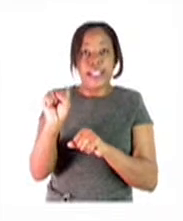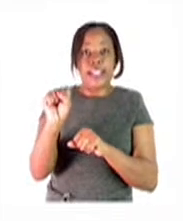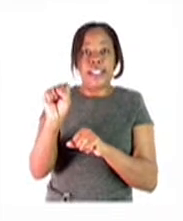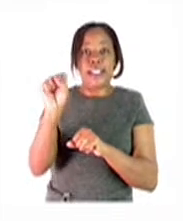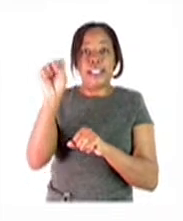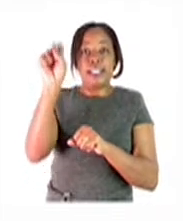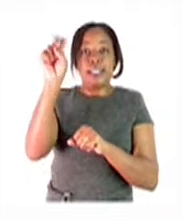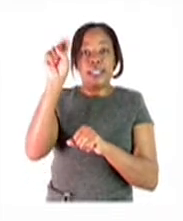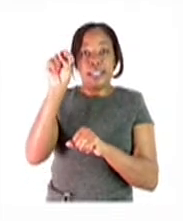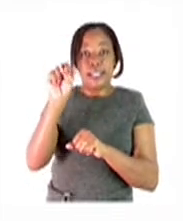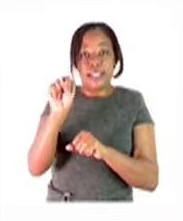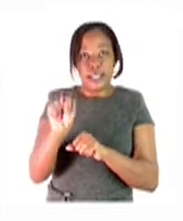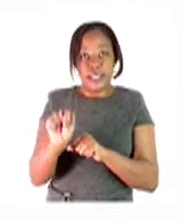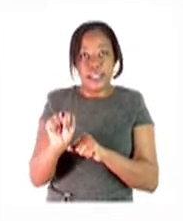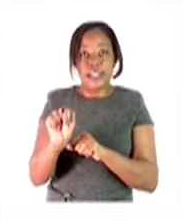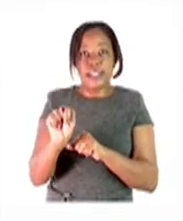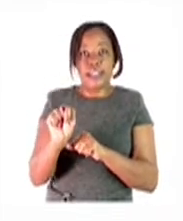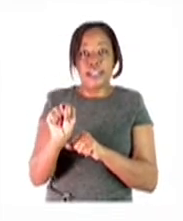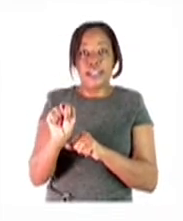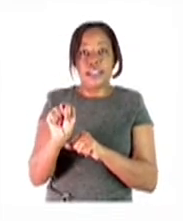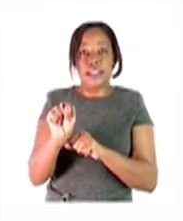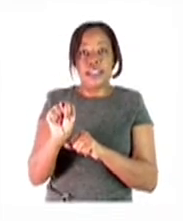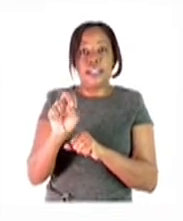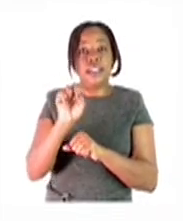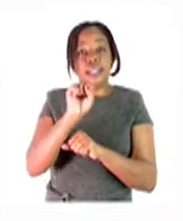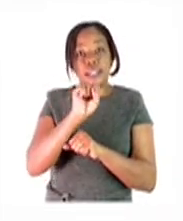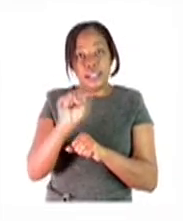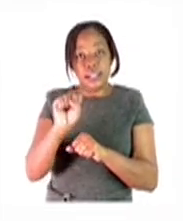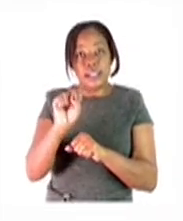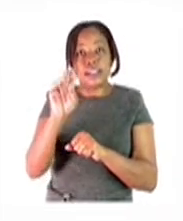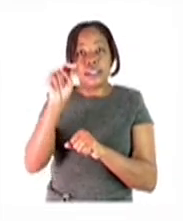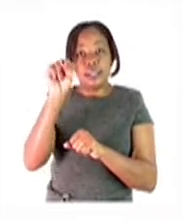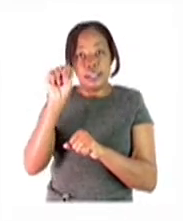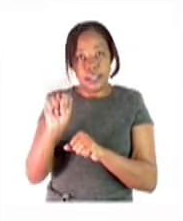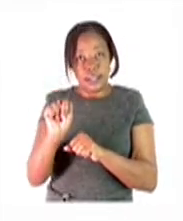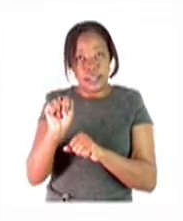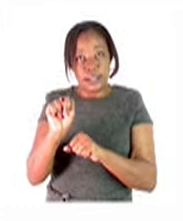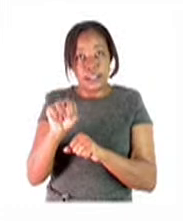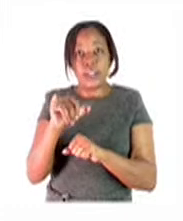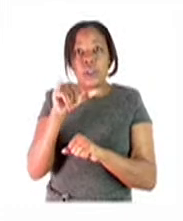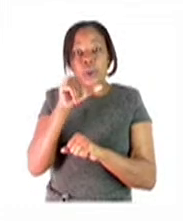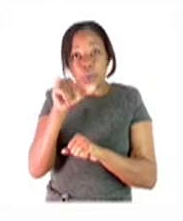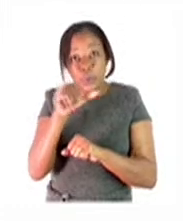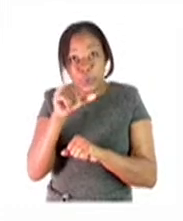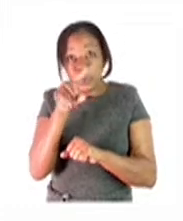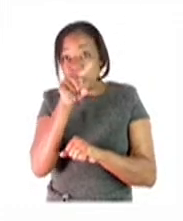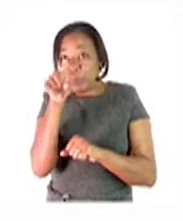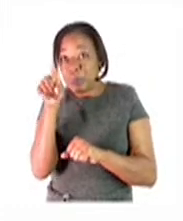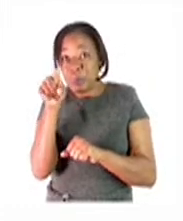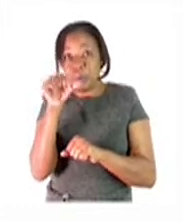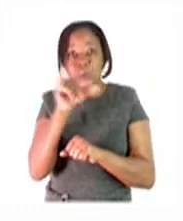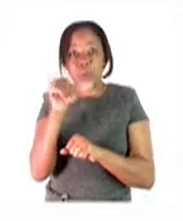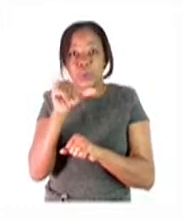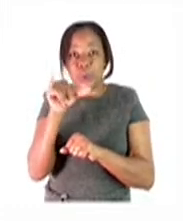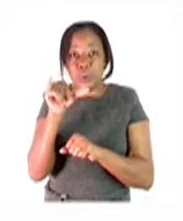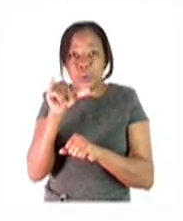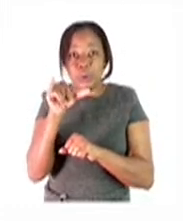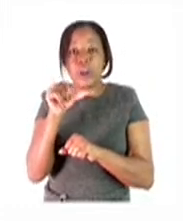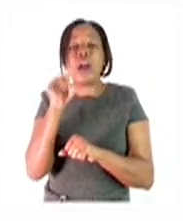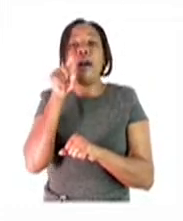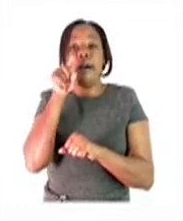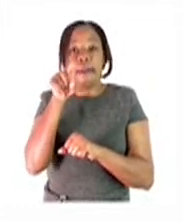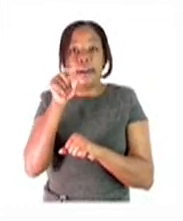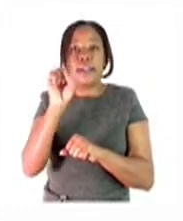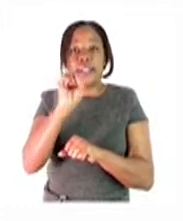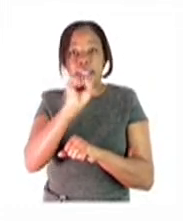but the sound, the first 2 letters of the name of this insect, which is